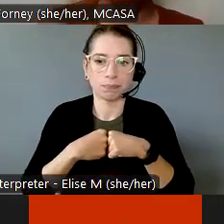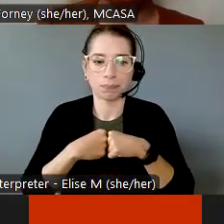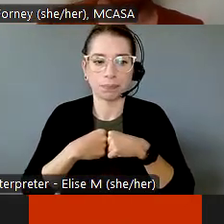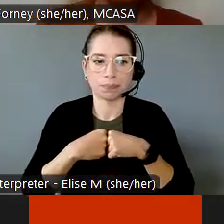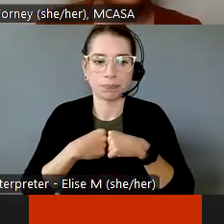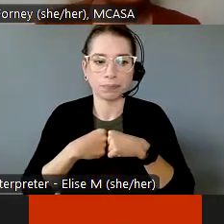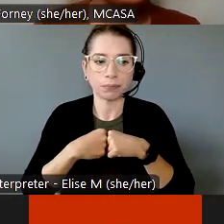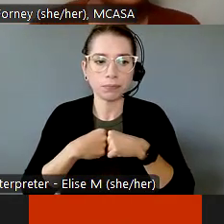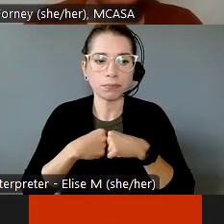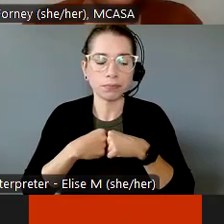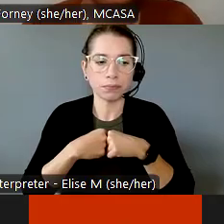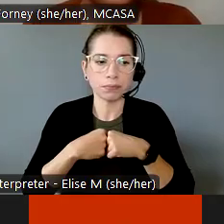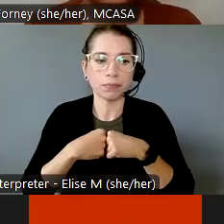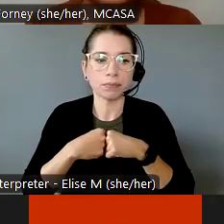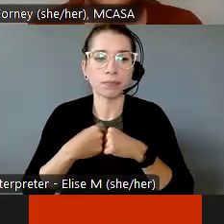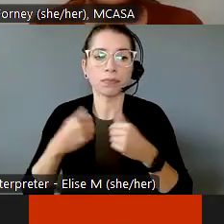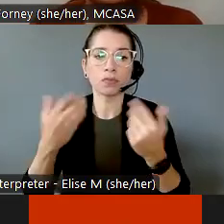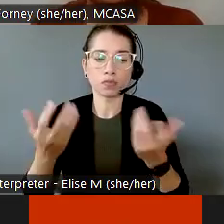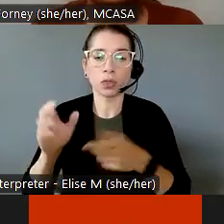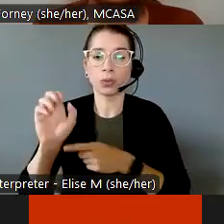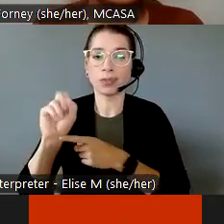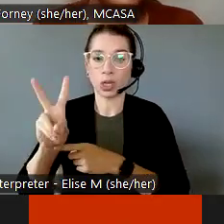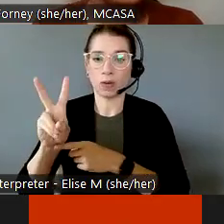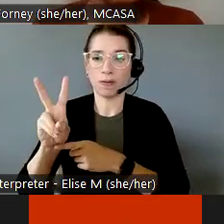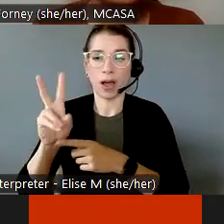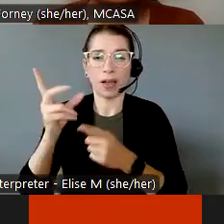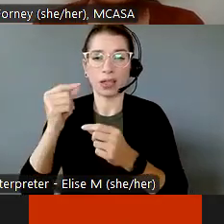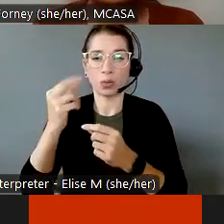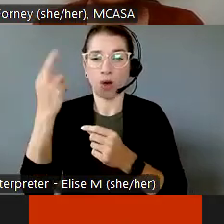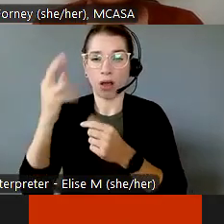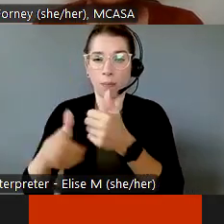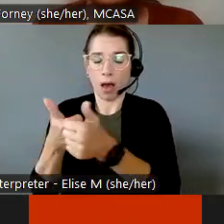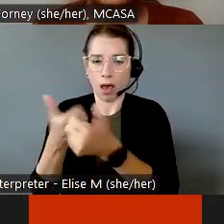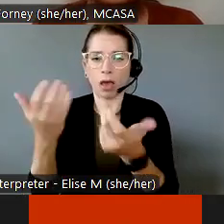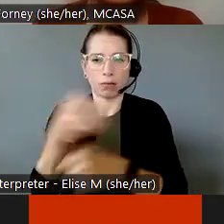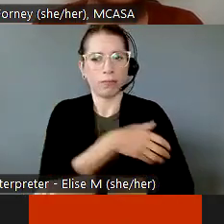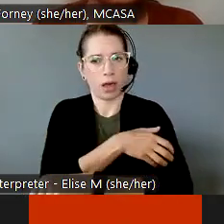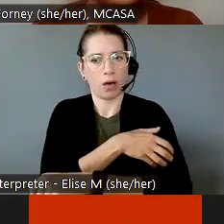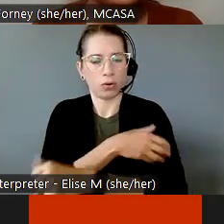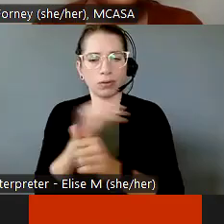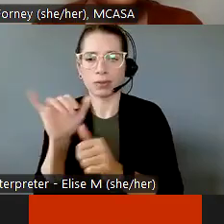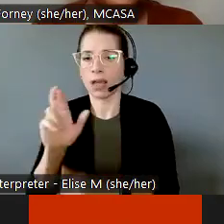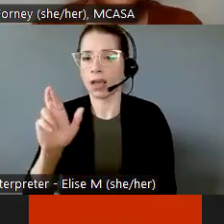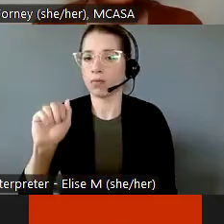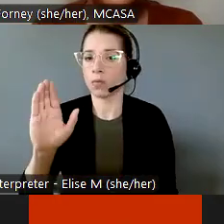And so sexual violence is a power-based attack, just as racism, sexism,